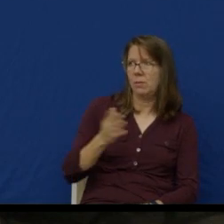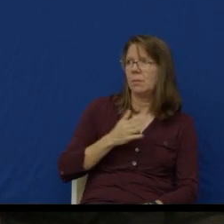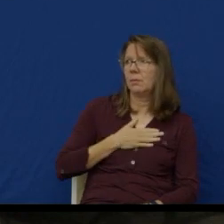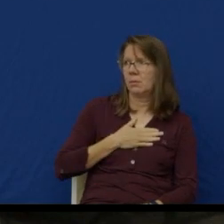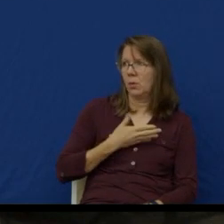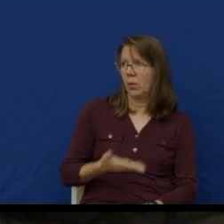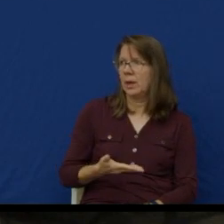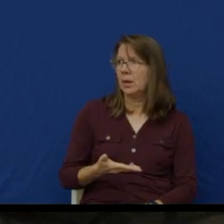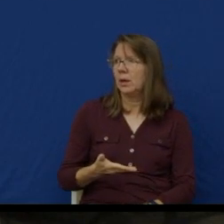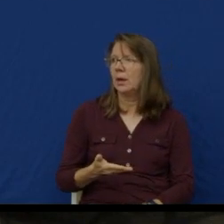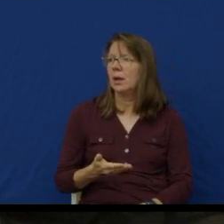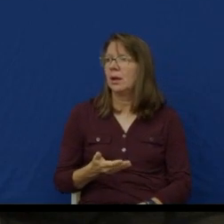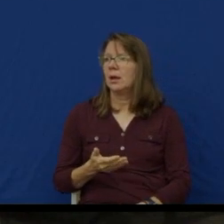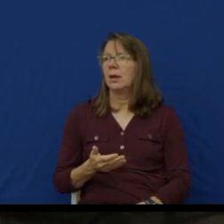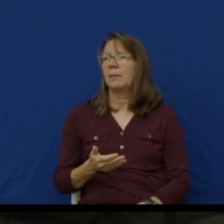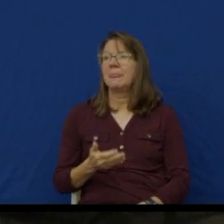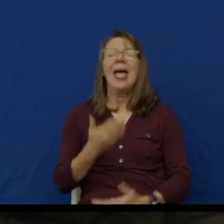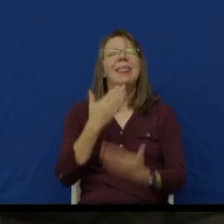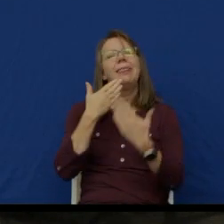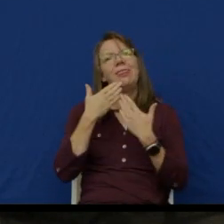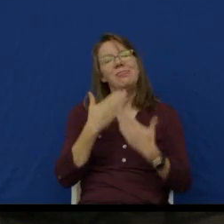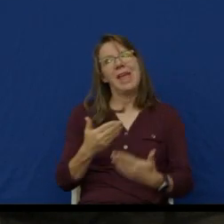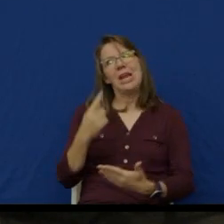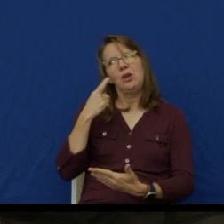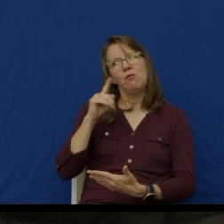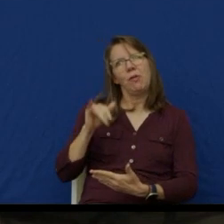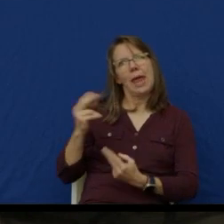righty. Thank you for the nomination.